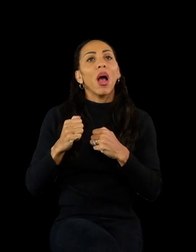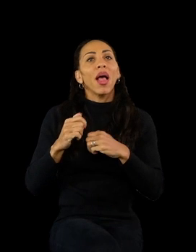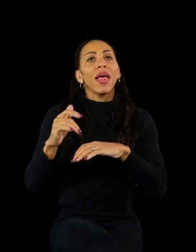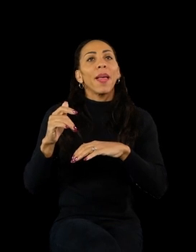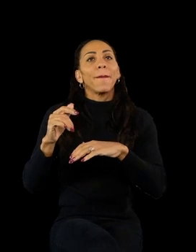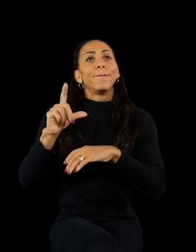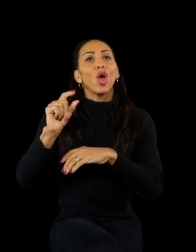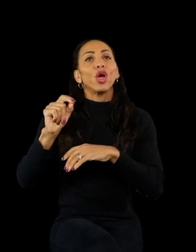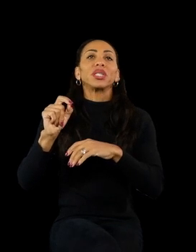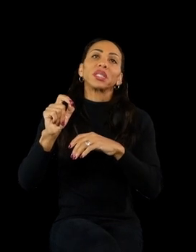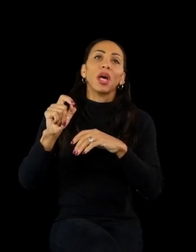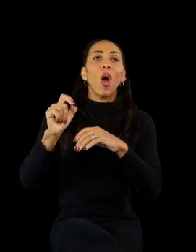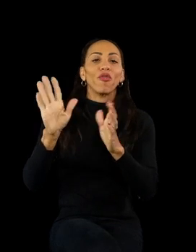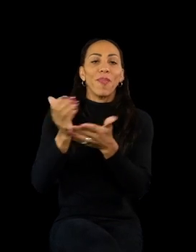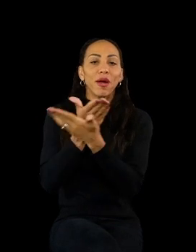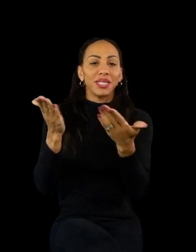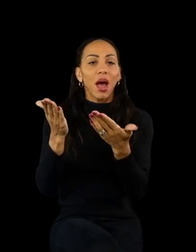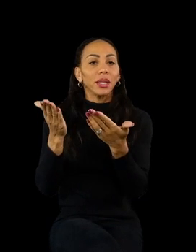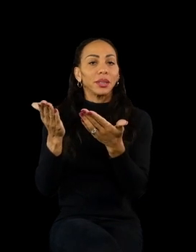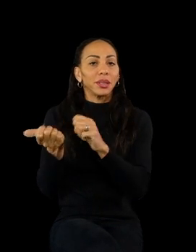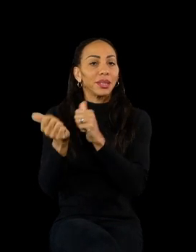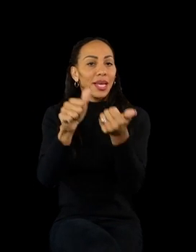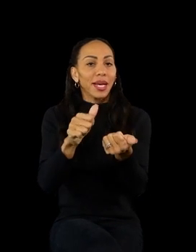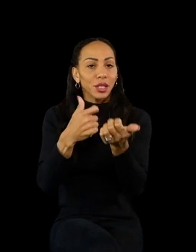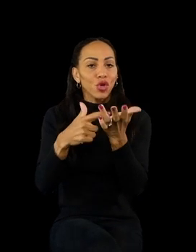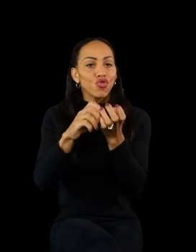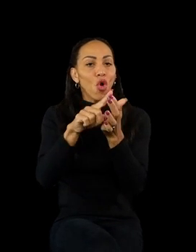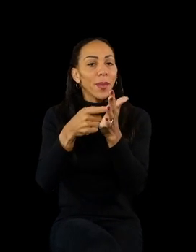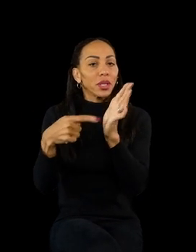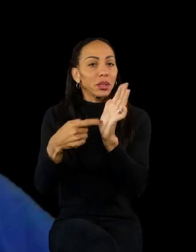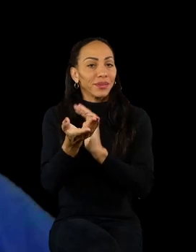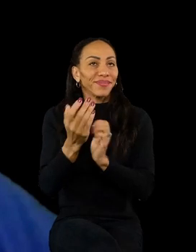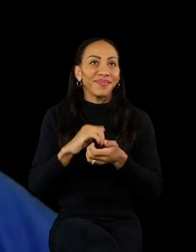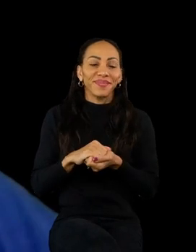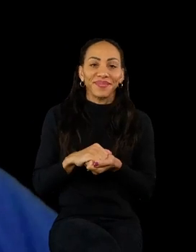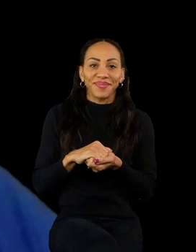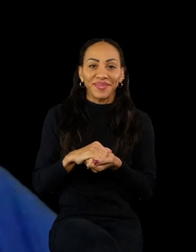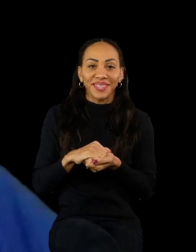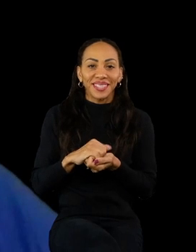our Birds of Paradise members? We could go to Robert. Would that be okay?